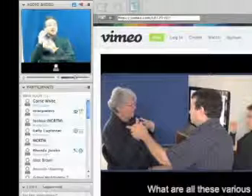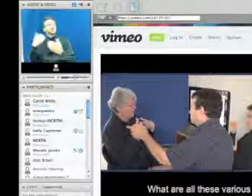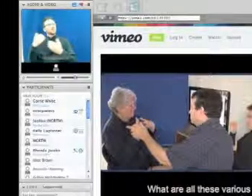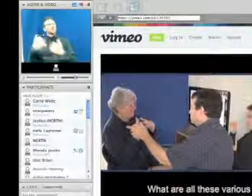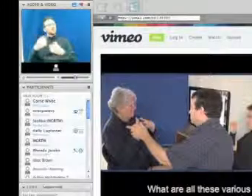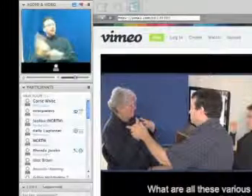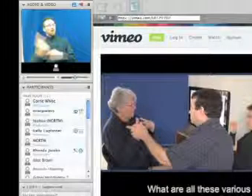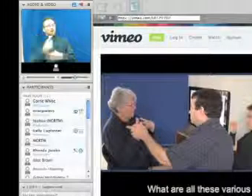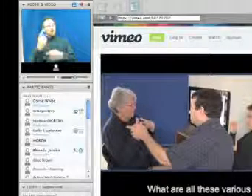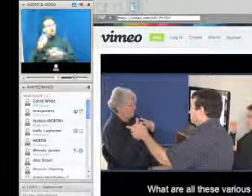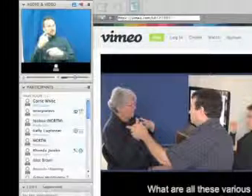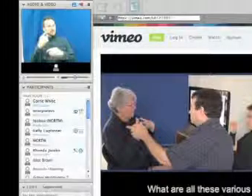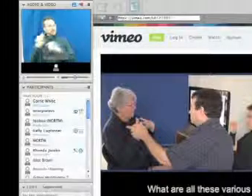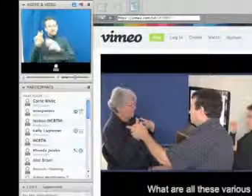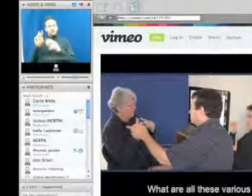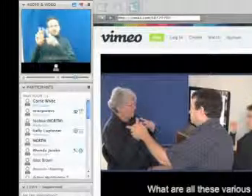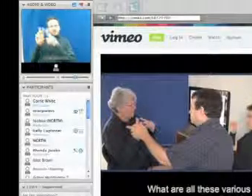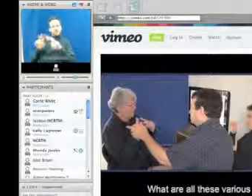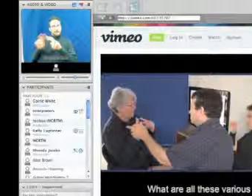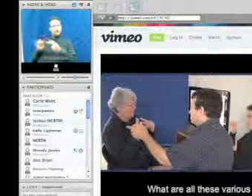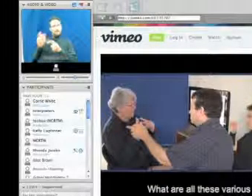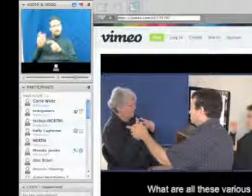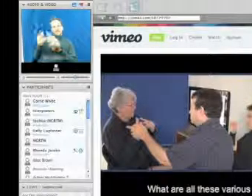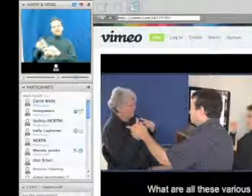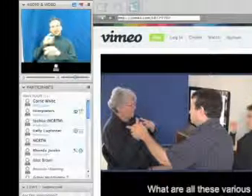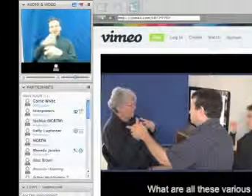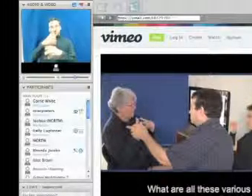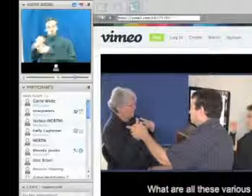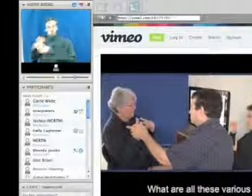receiver go into making those judgments.